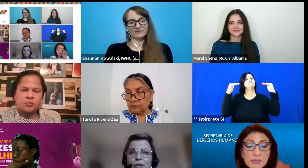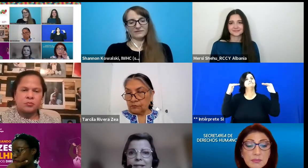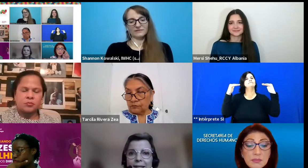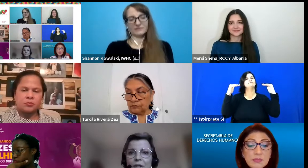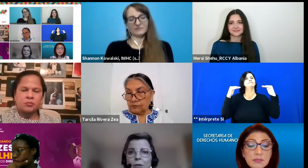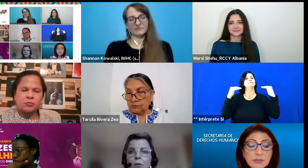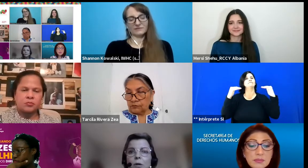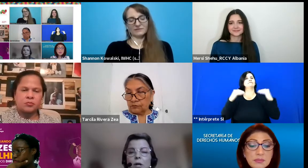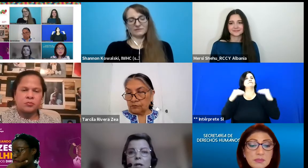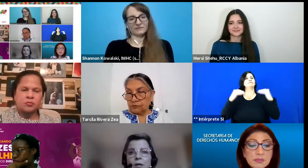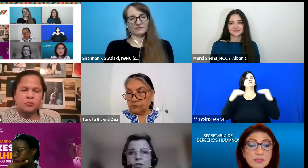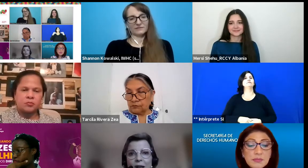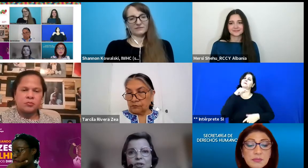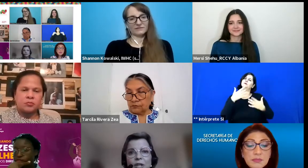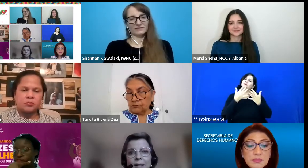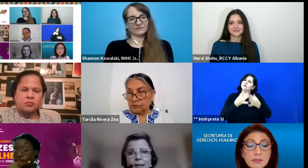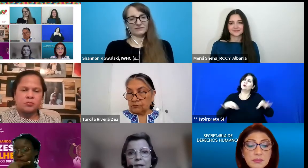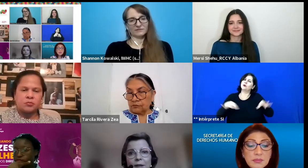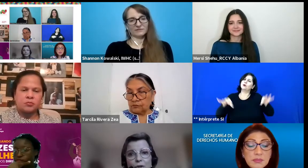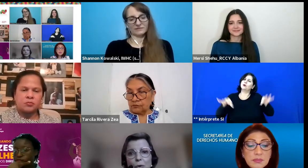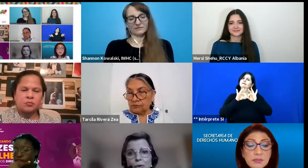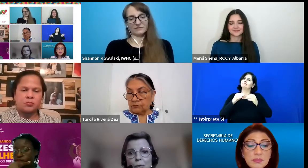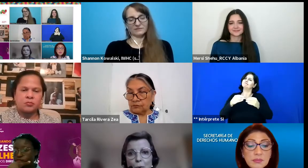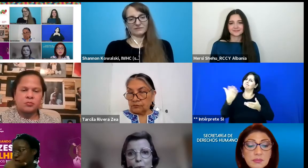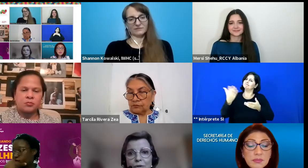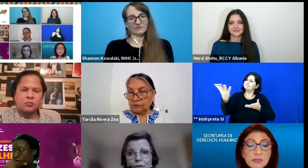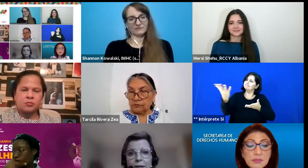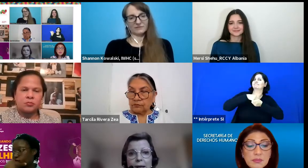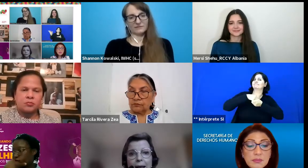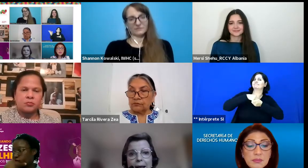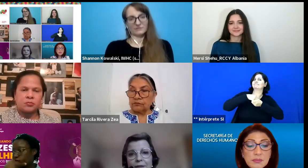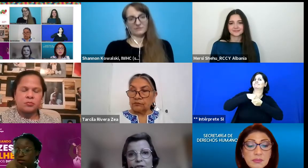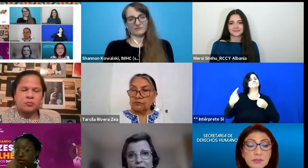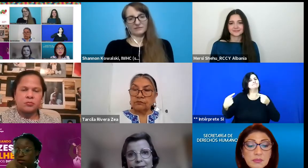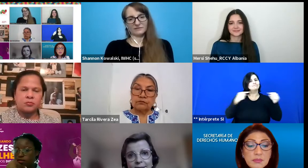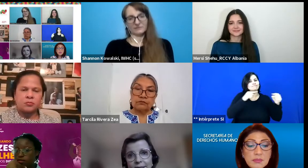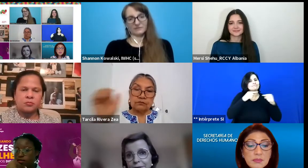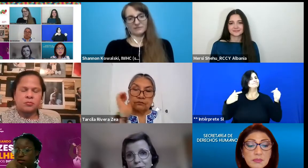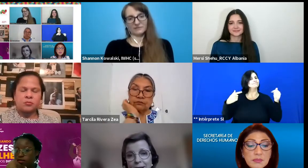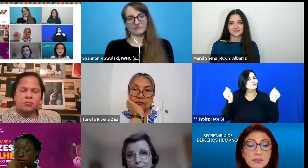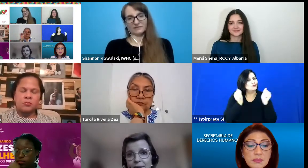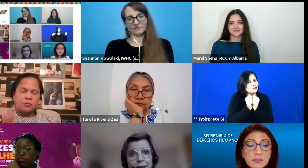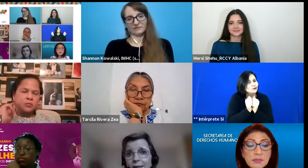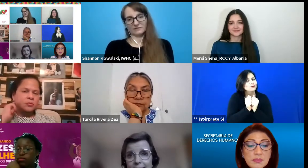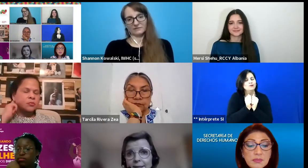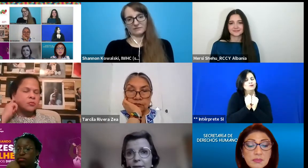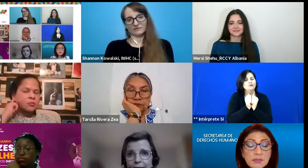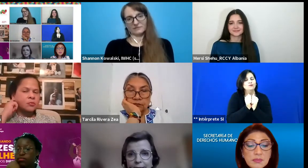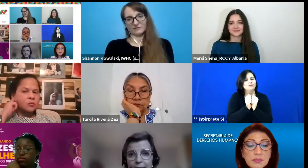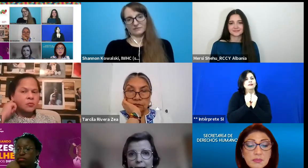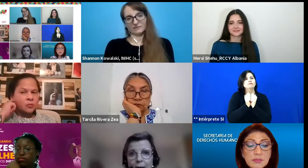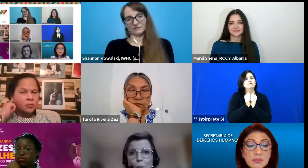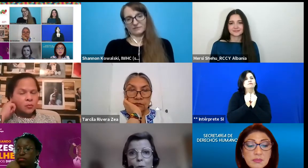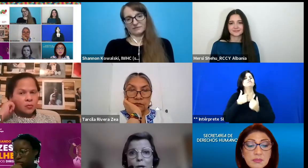to continue challenging the social norms and the gender stereotypes. They are still